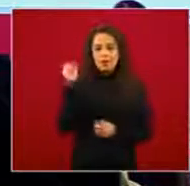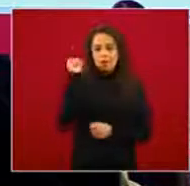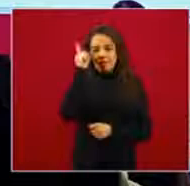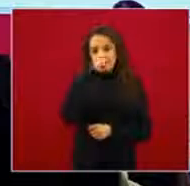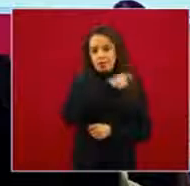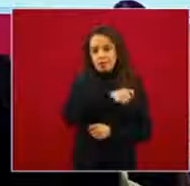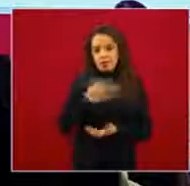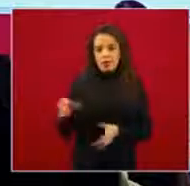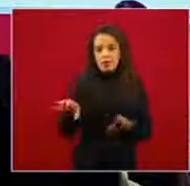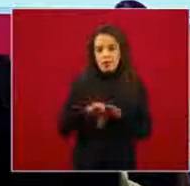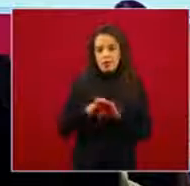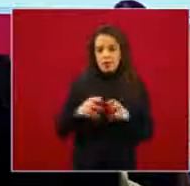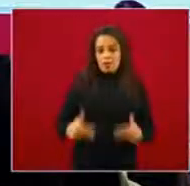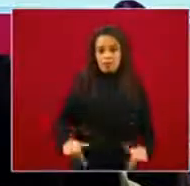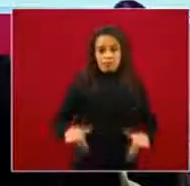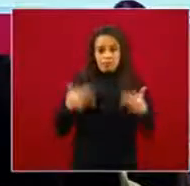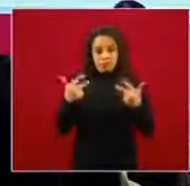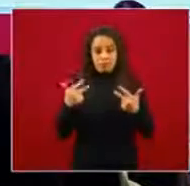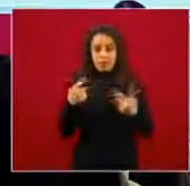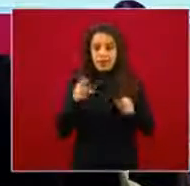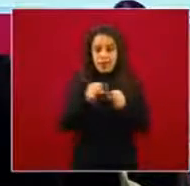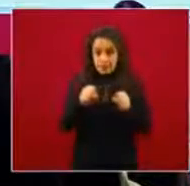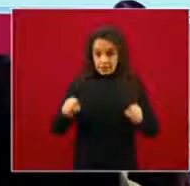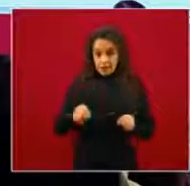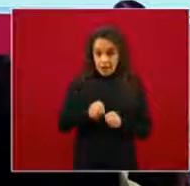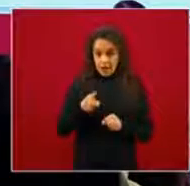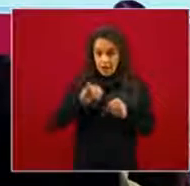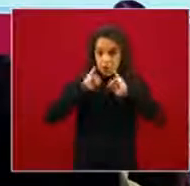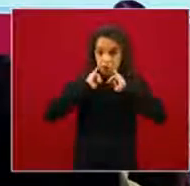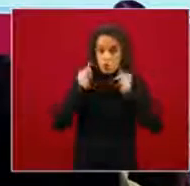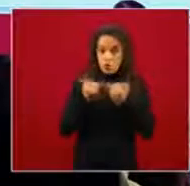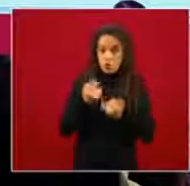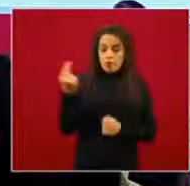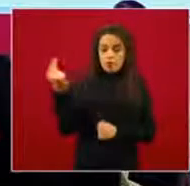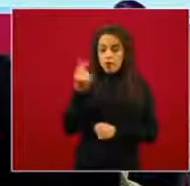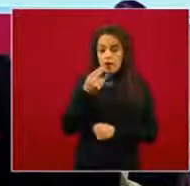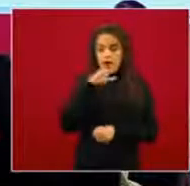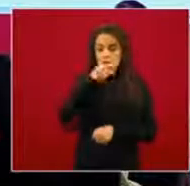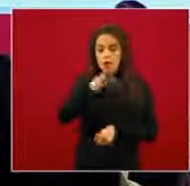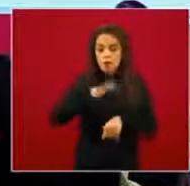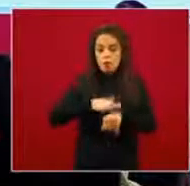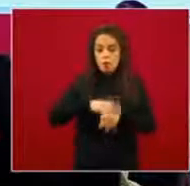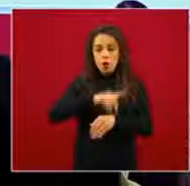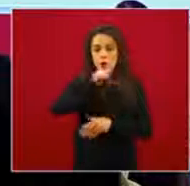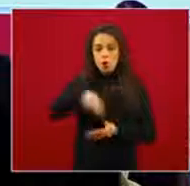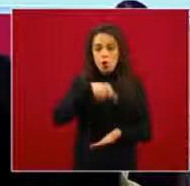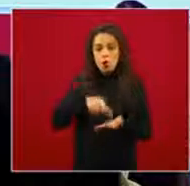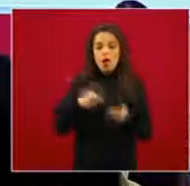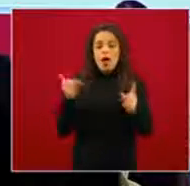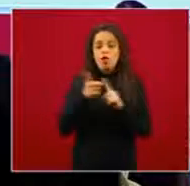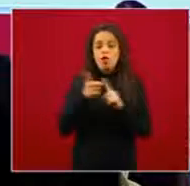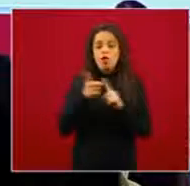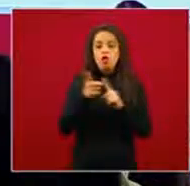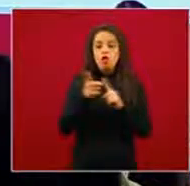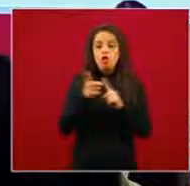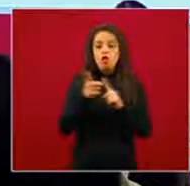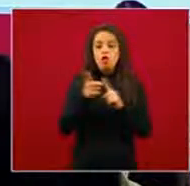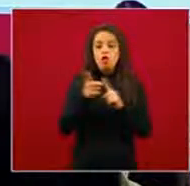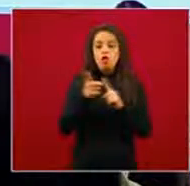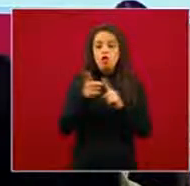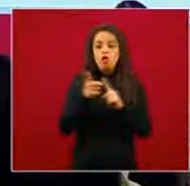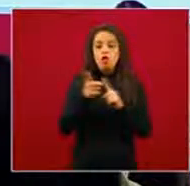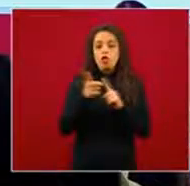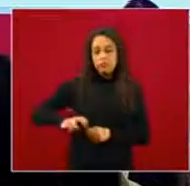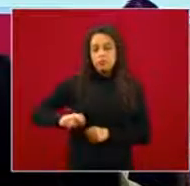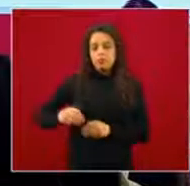impossible to have a teleconference, then in the meeting rooms, we must indicate the spots when everyone